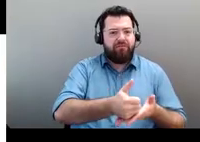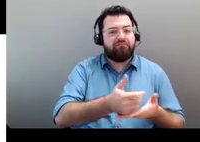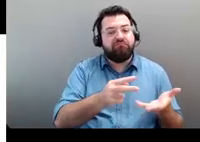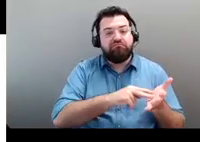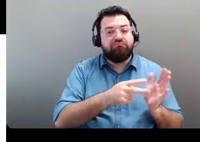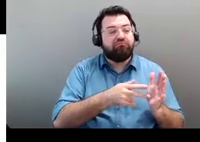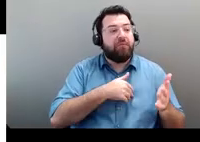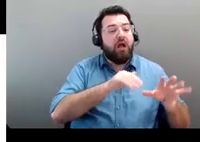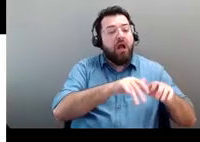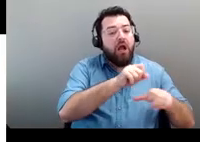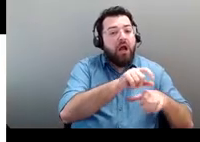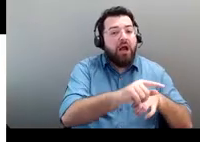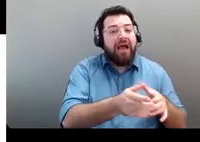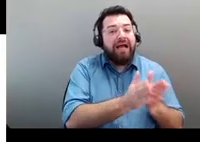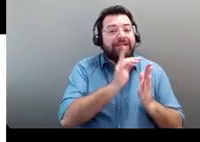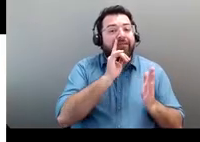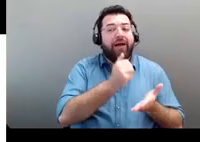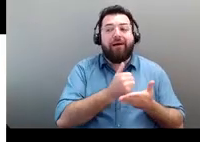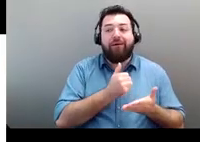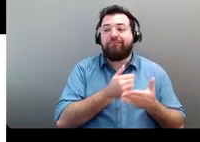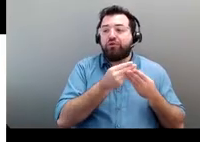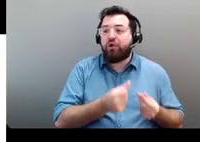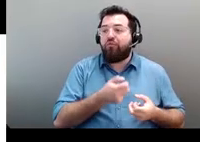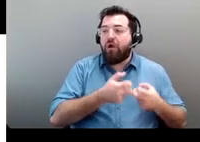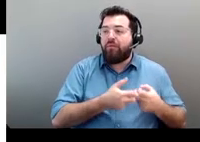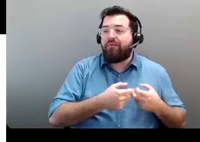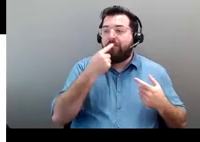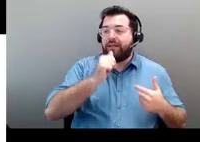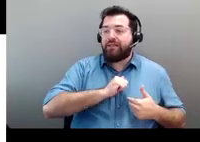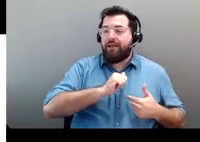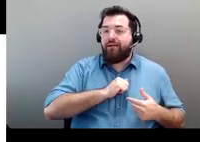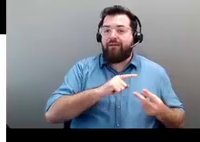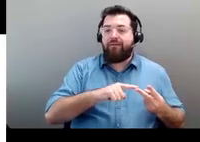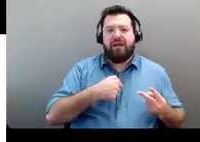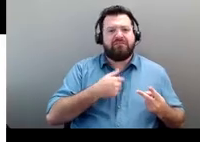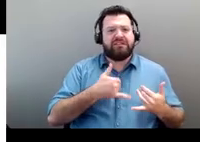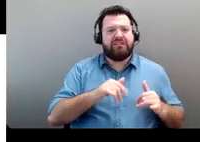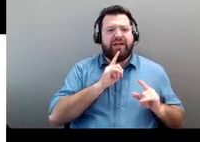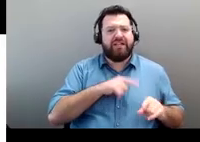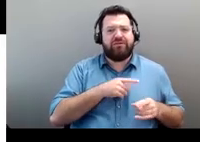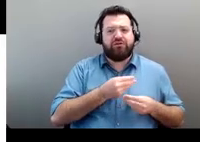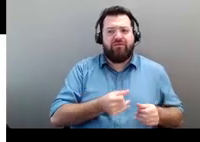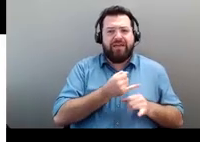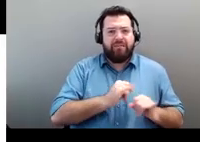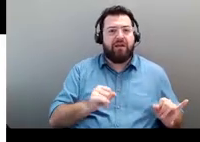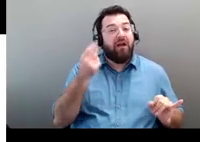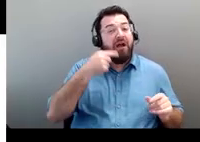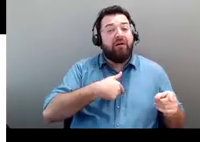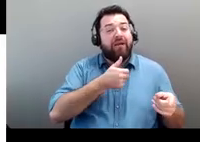AI for guidance to understand and solve problems independently. Um, you're not asking the AI for